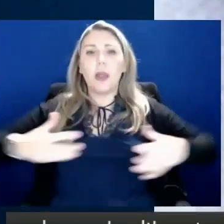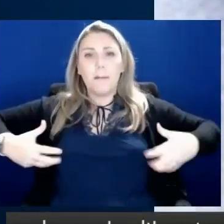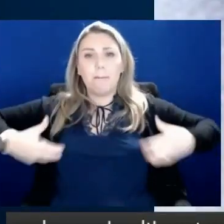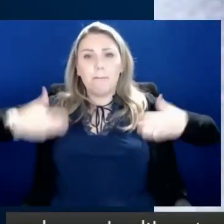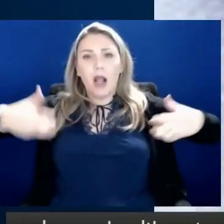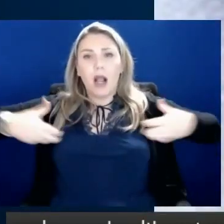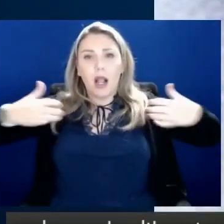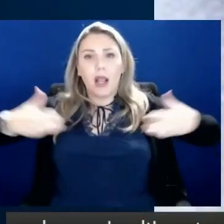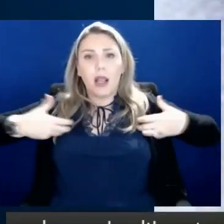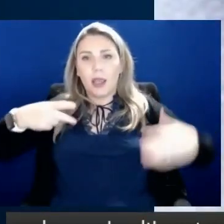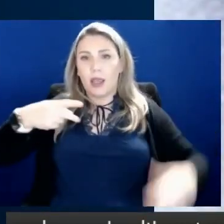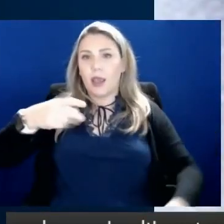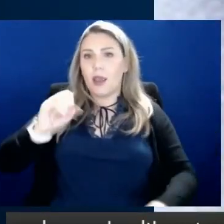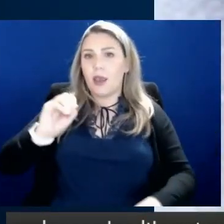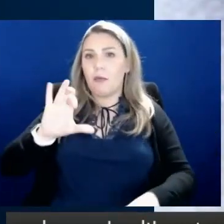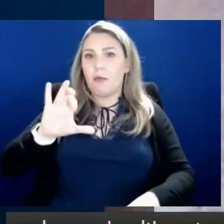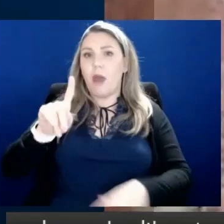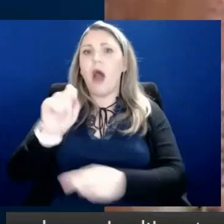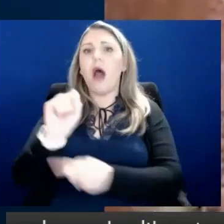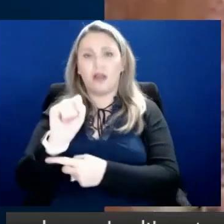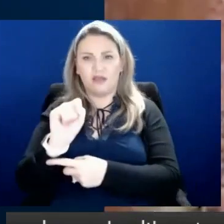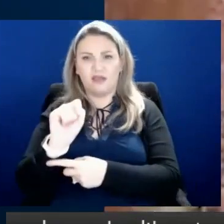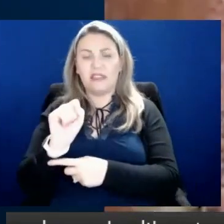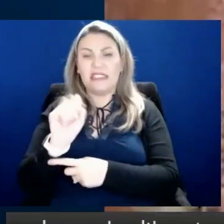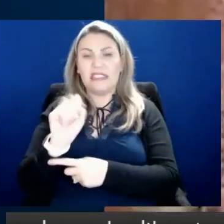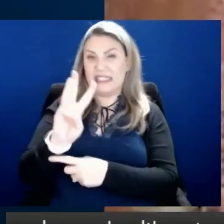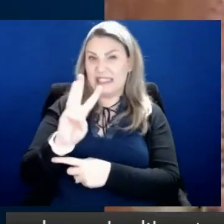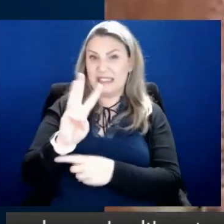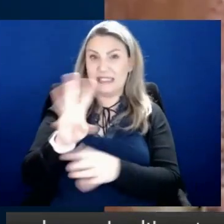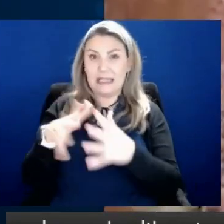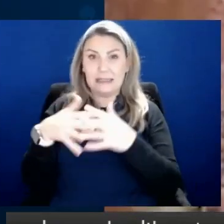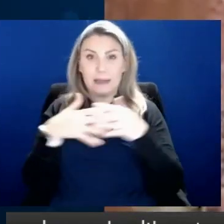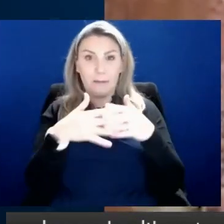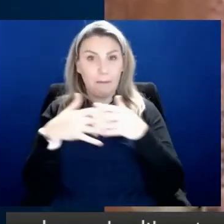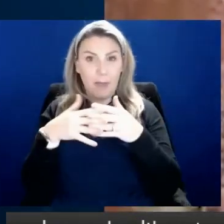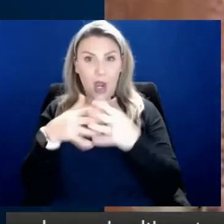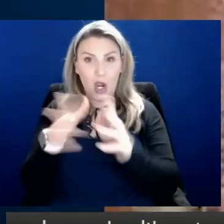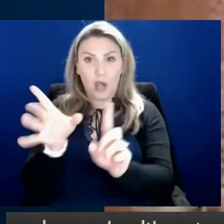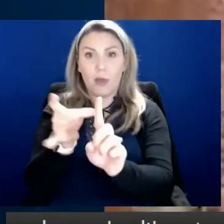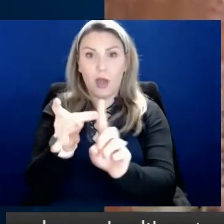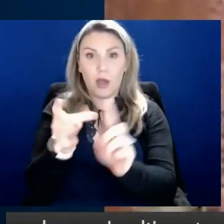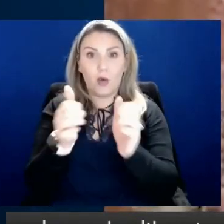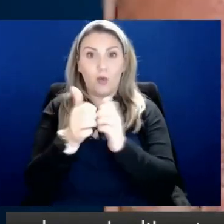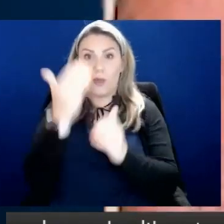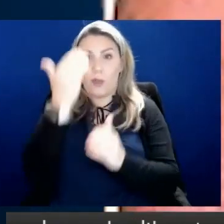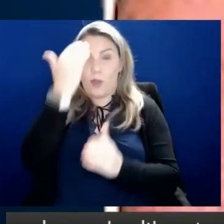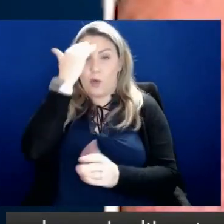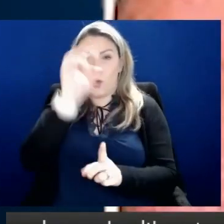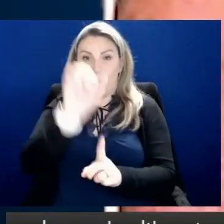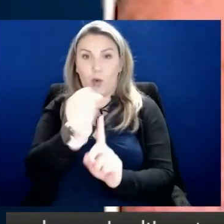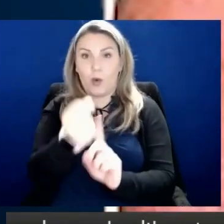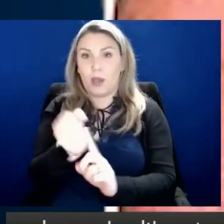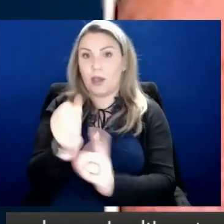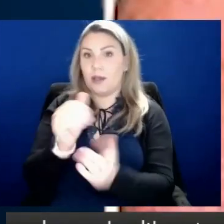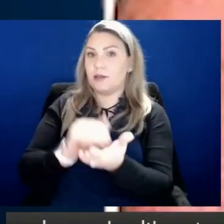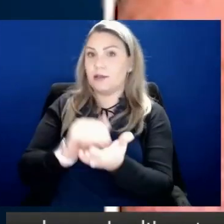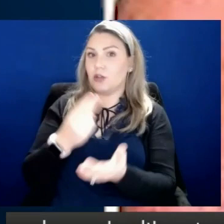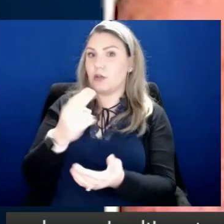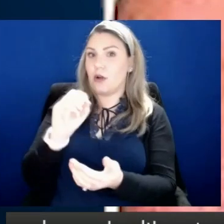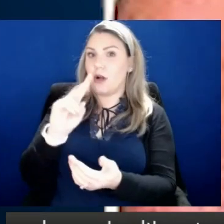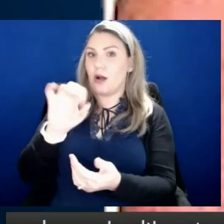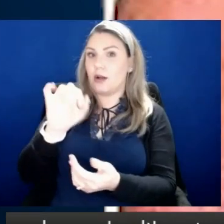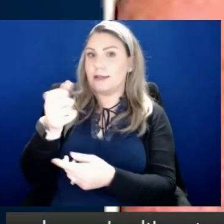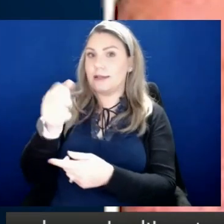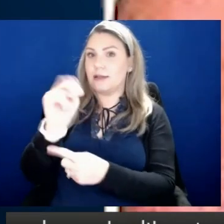fact, 6 Americans are currently being monitored after coming in contact with a known case. Dr. Dana Hawkinson, of course, is going to join us to talk more about this.